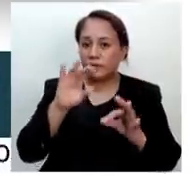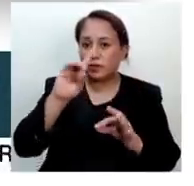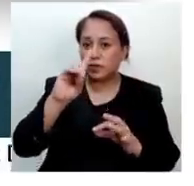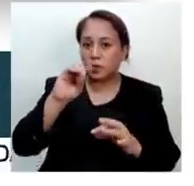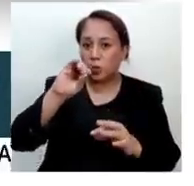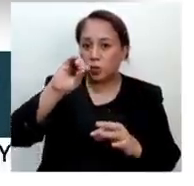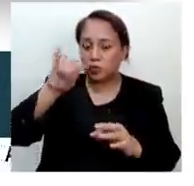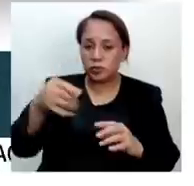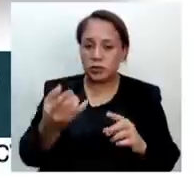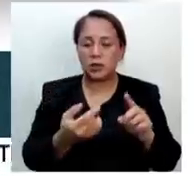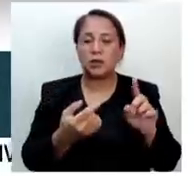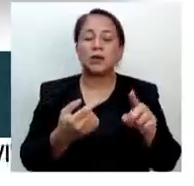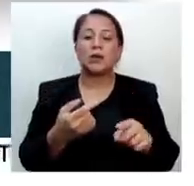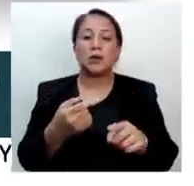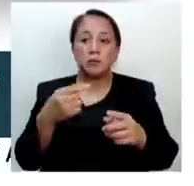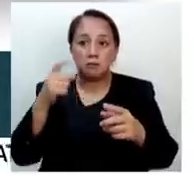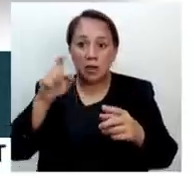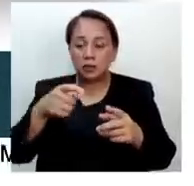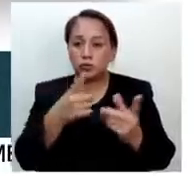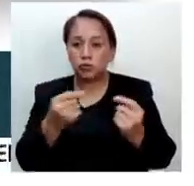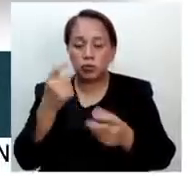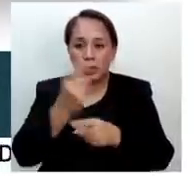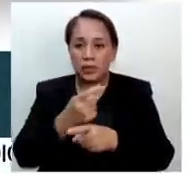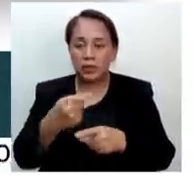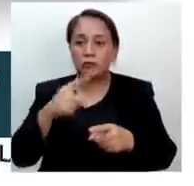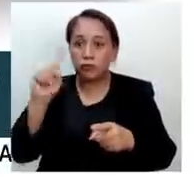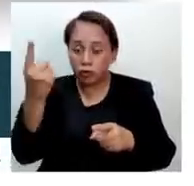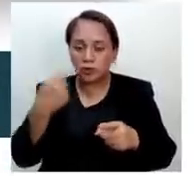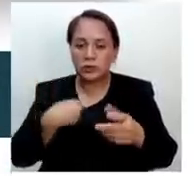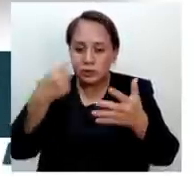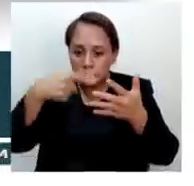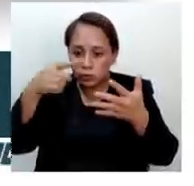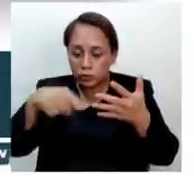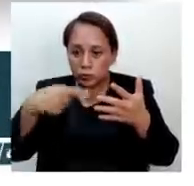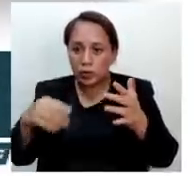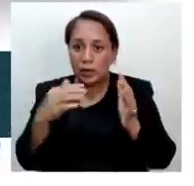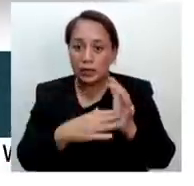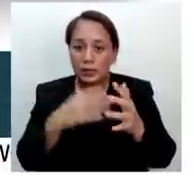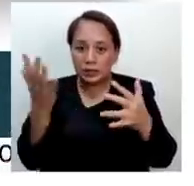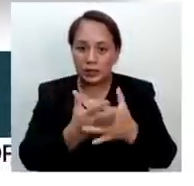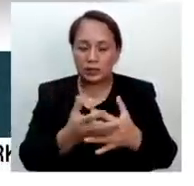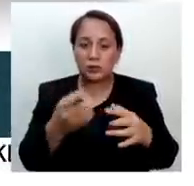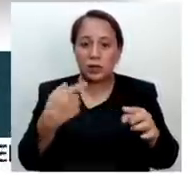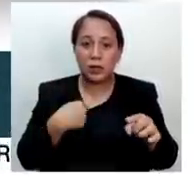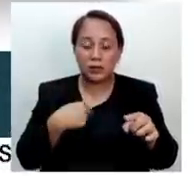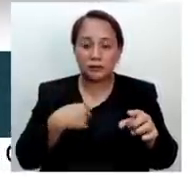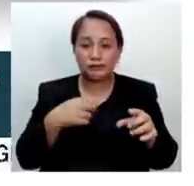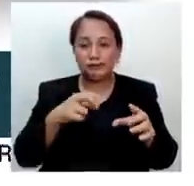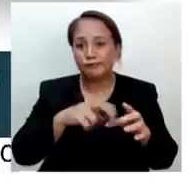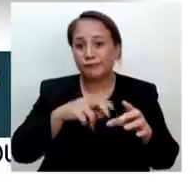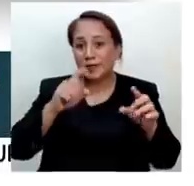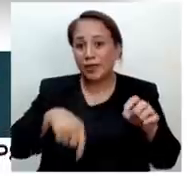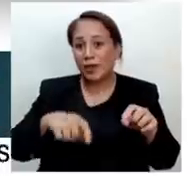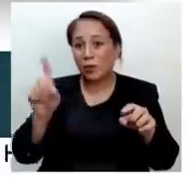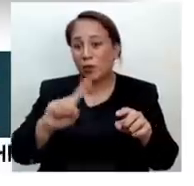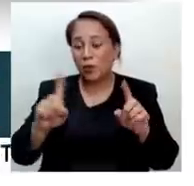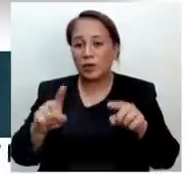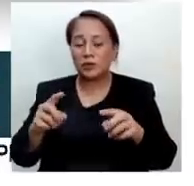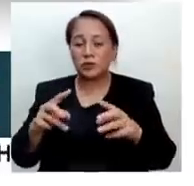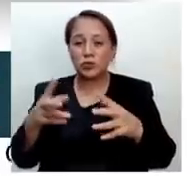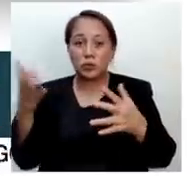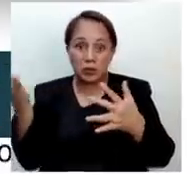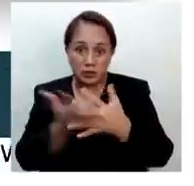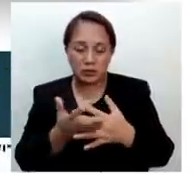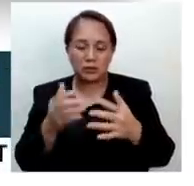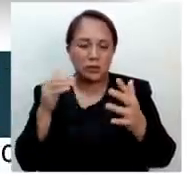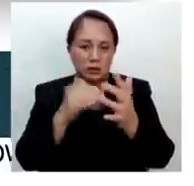to reinvestigate the case and hopefully to withdraw the charges against Senator Laila de Lima? And more importantly,